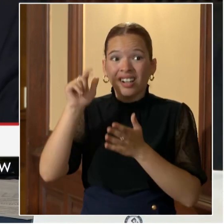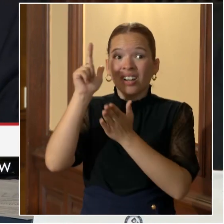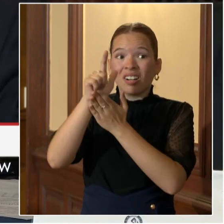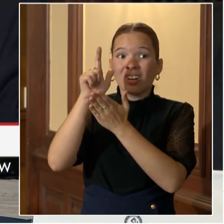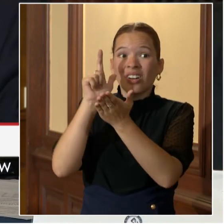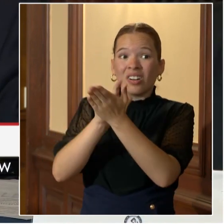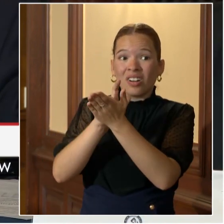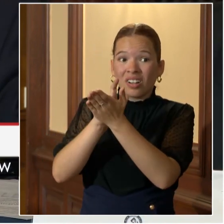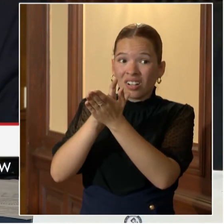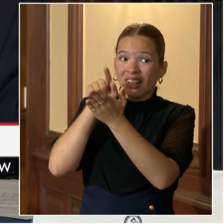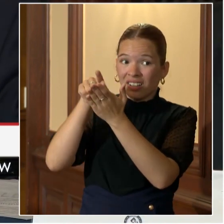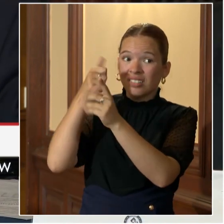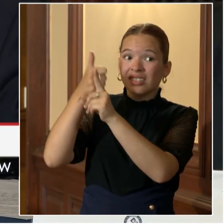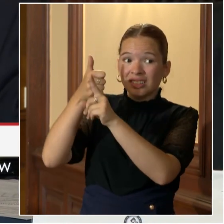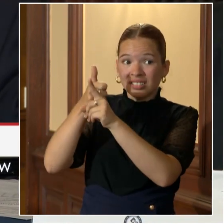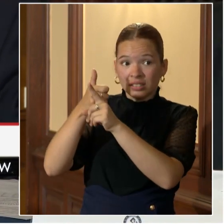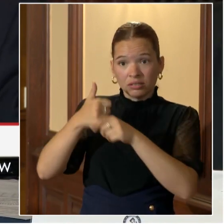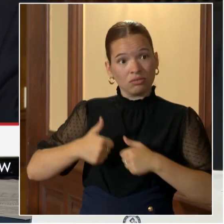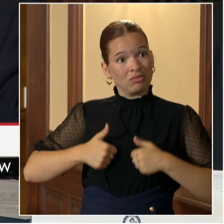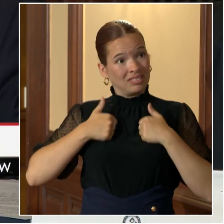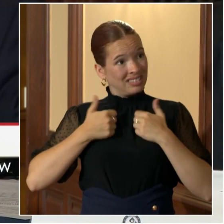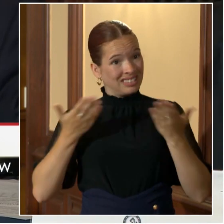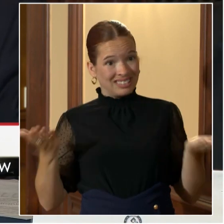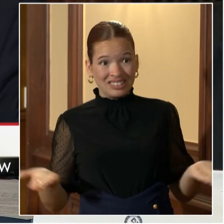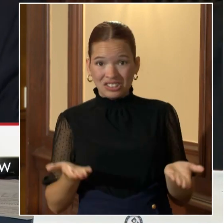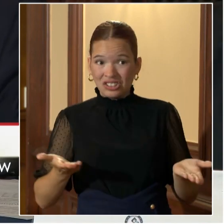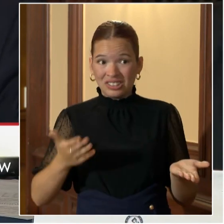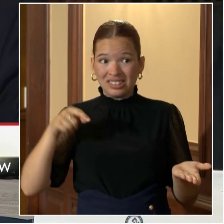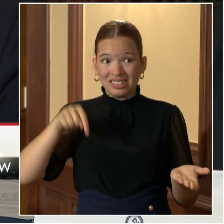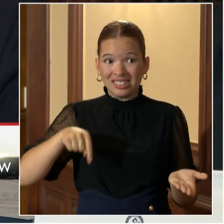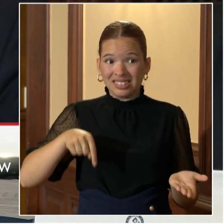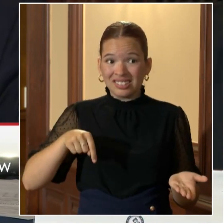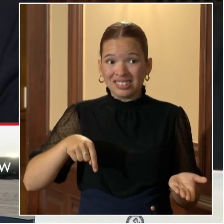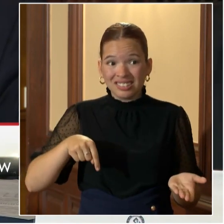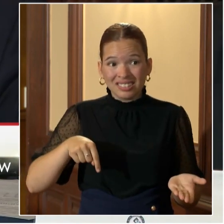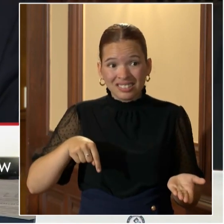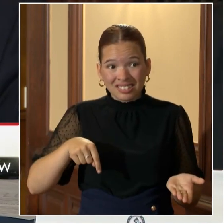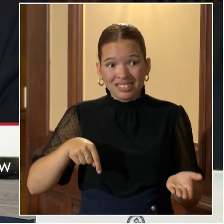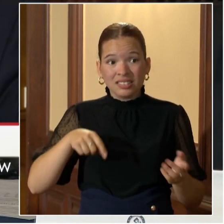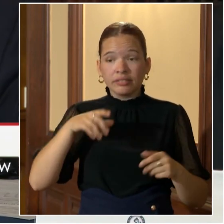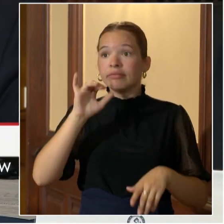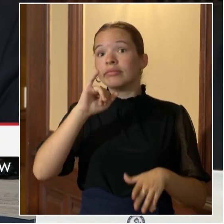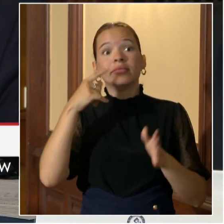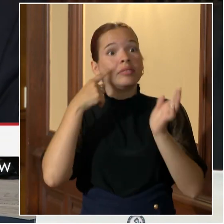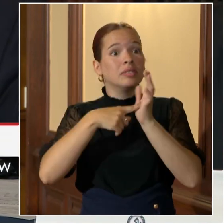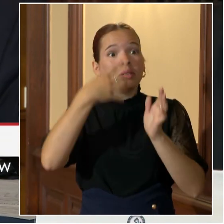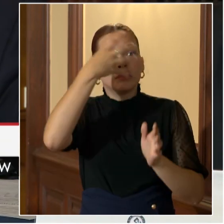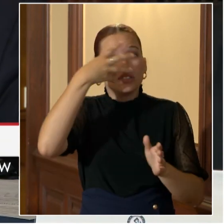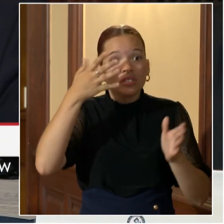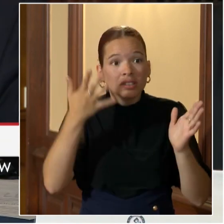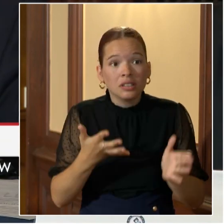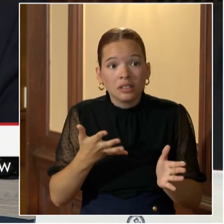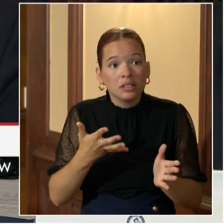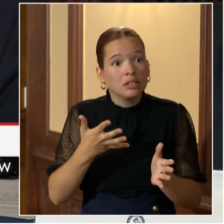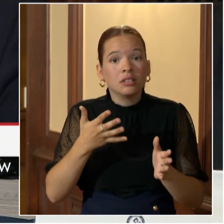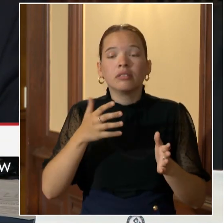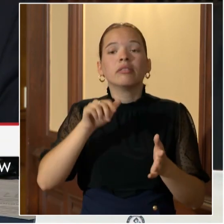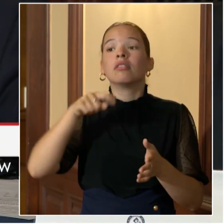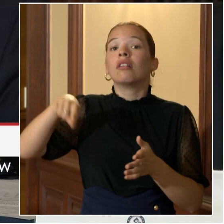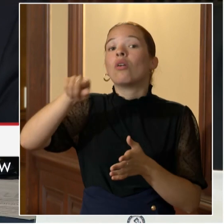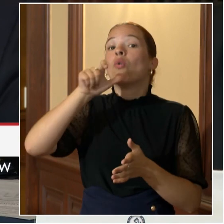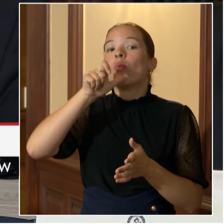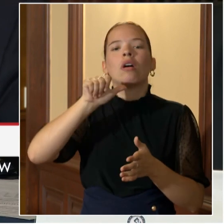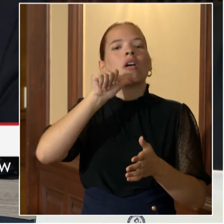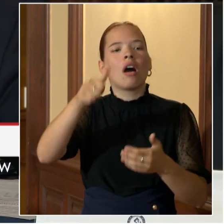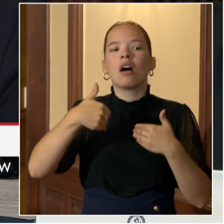of screaming at the top of our lungs that we deserve to be represented because we pay taxes and we fight in